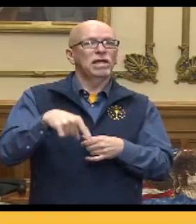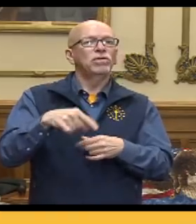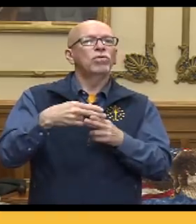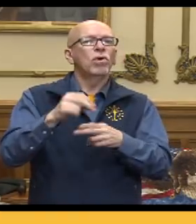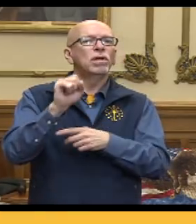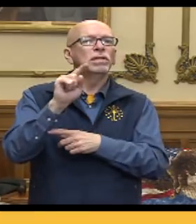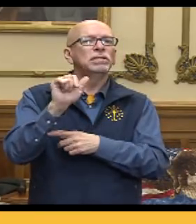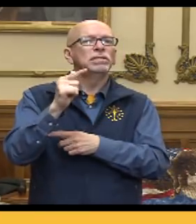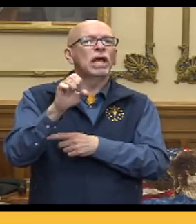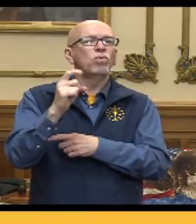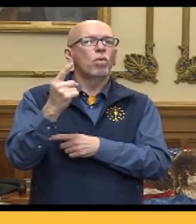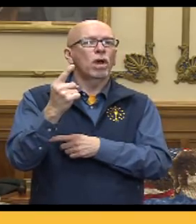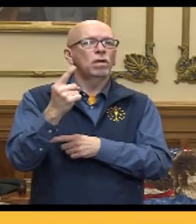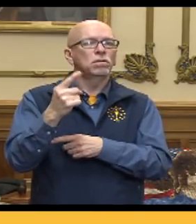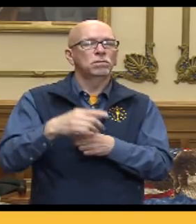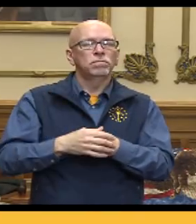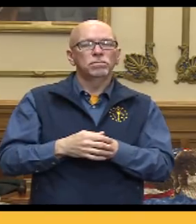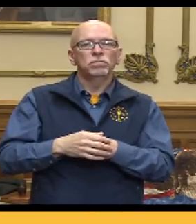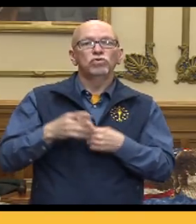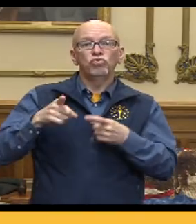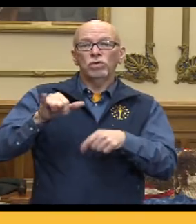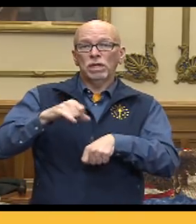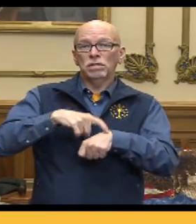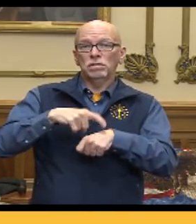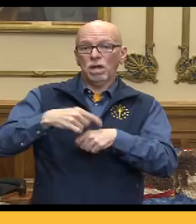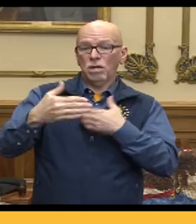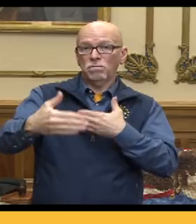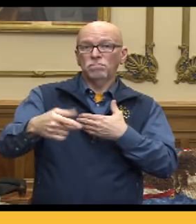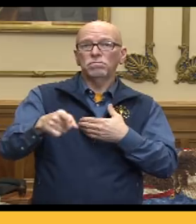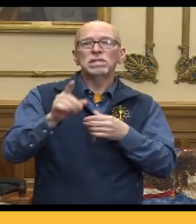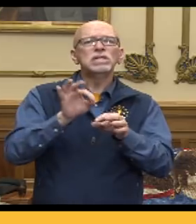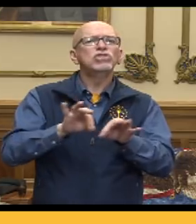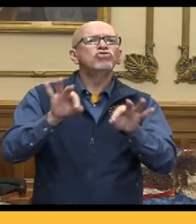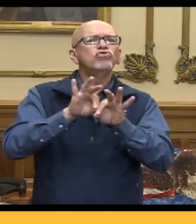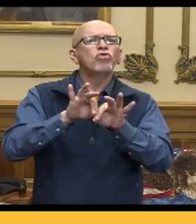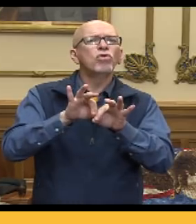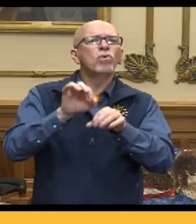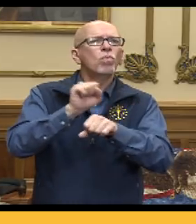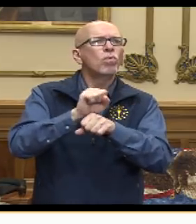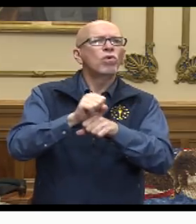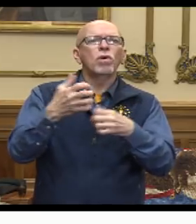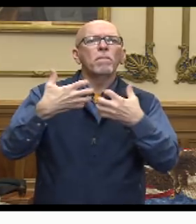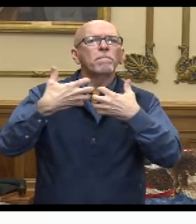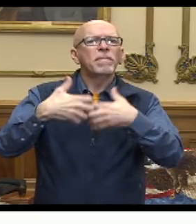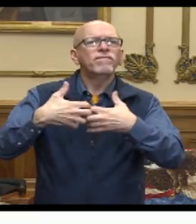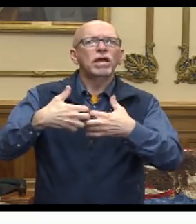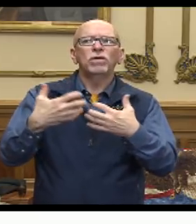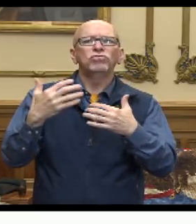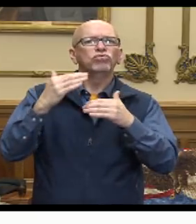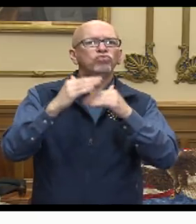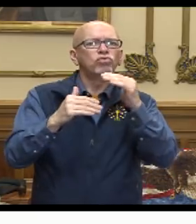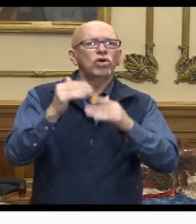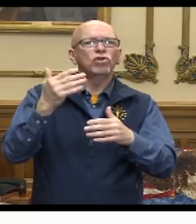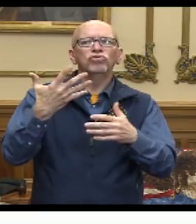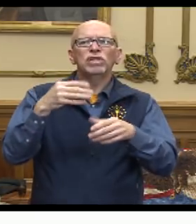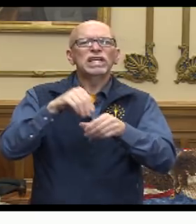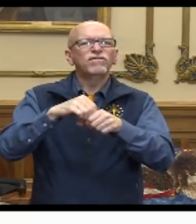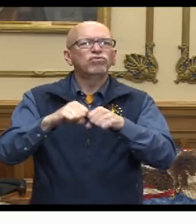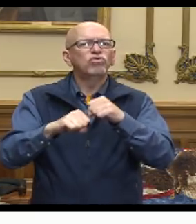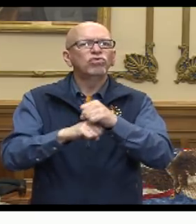1. During this time, essential manufacturing, construction,